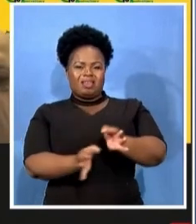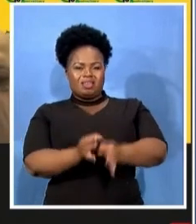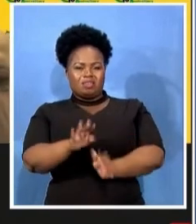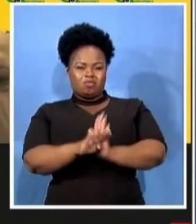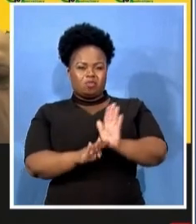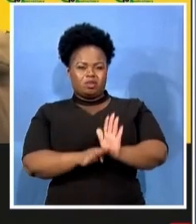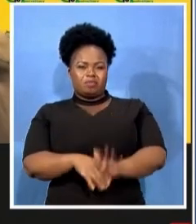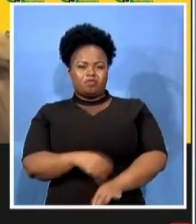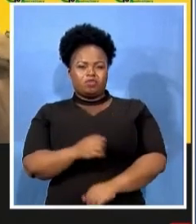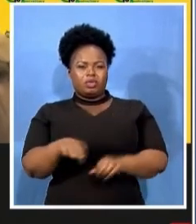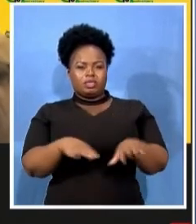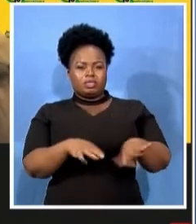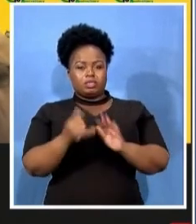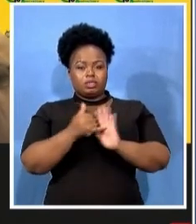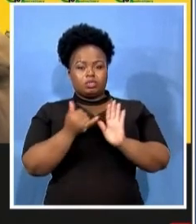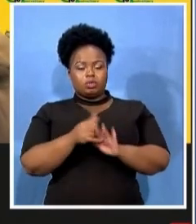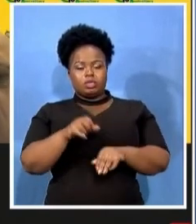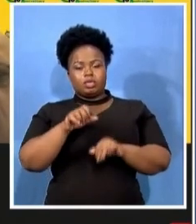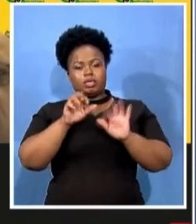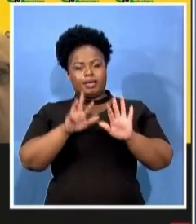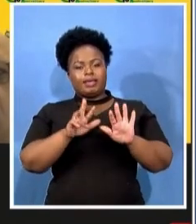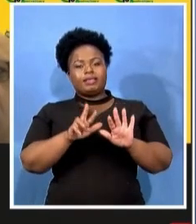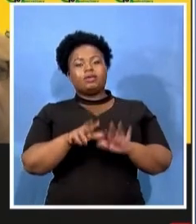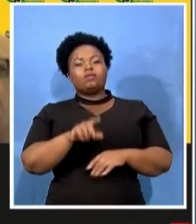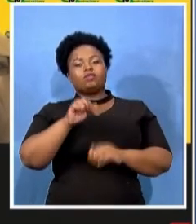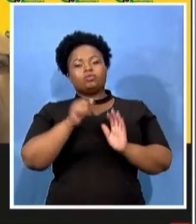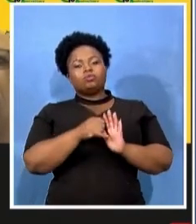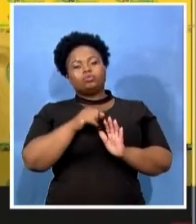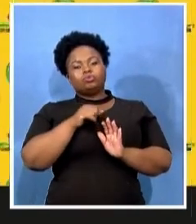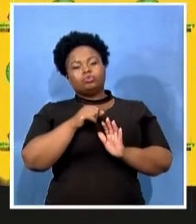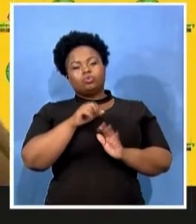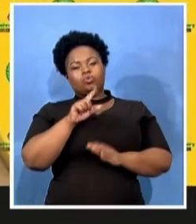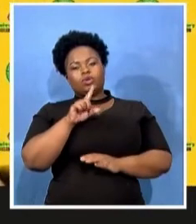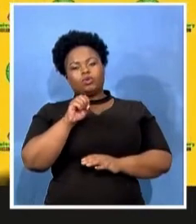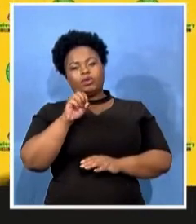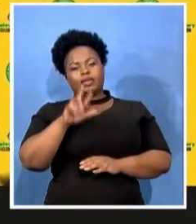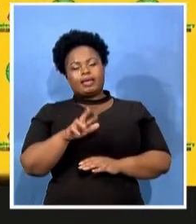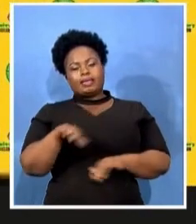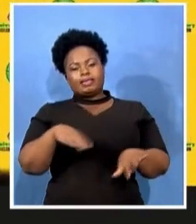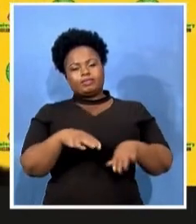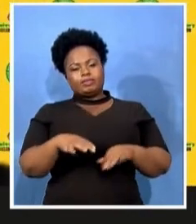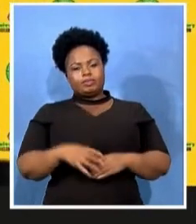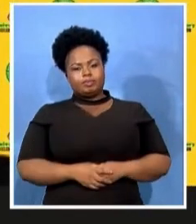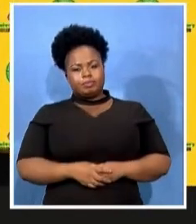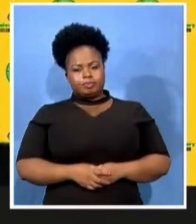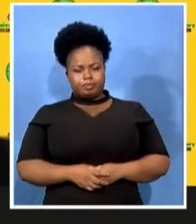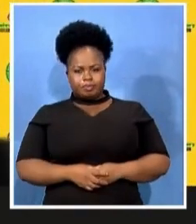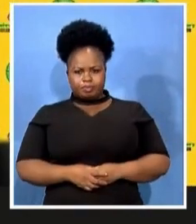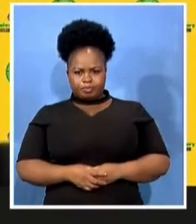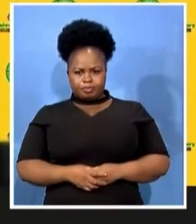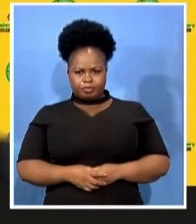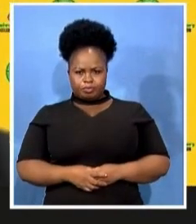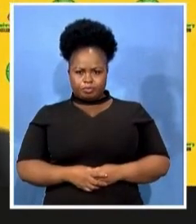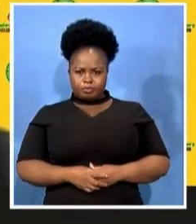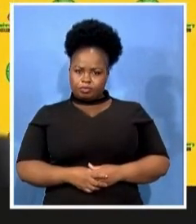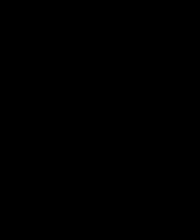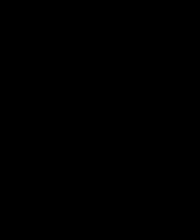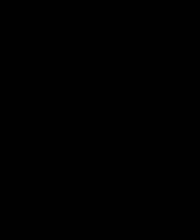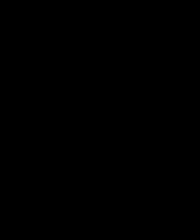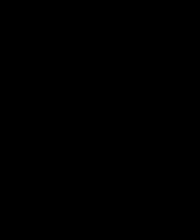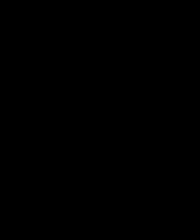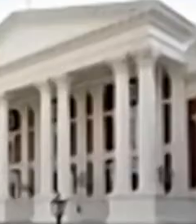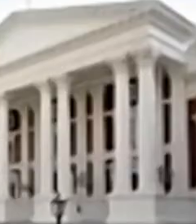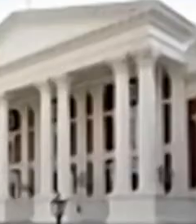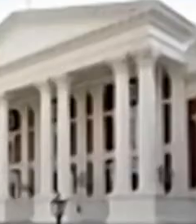109th anniversary of the ANC. Let's take you there now live. Tomorrow, Friday the 8th of January